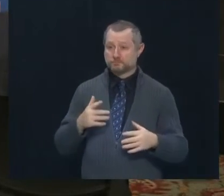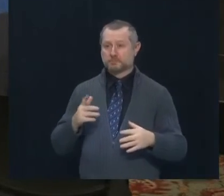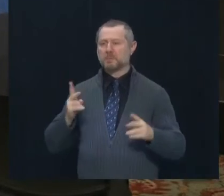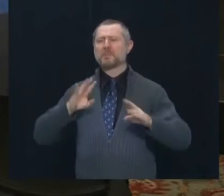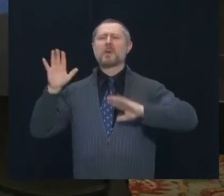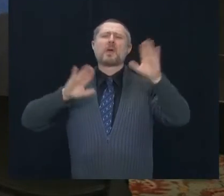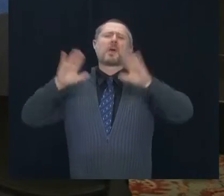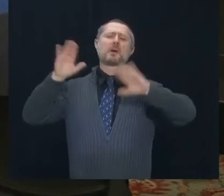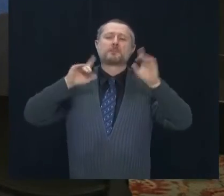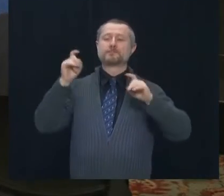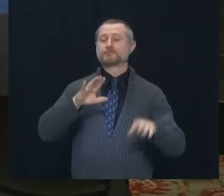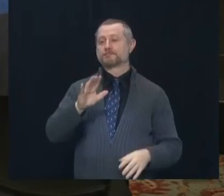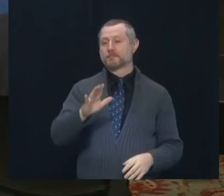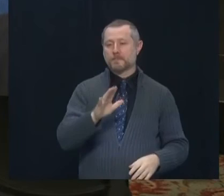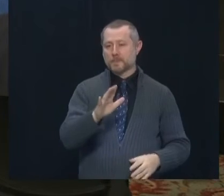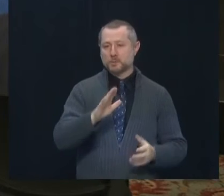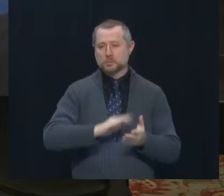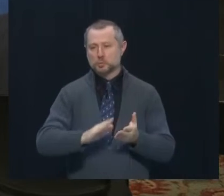Excuse me, guys,